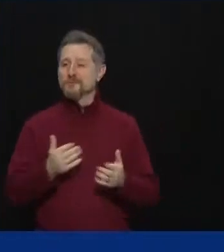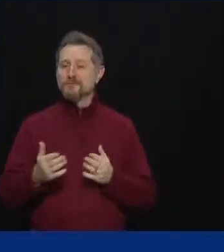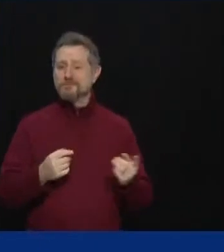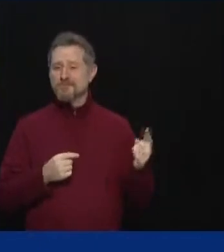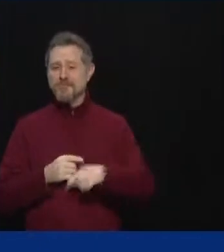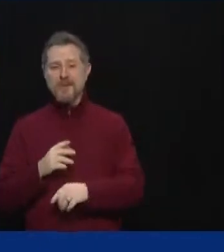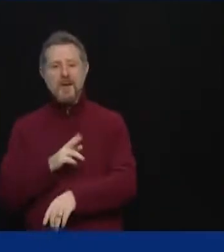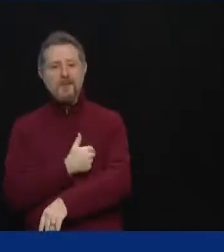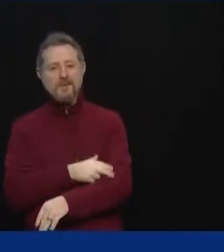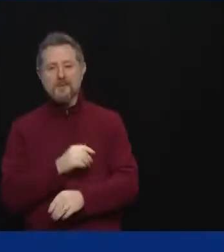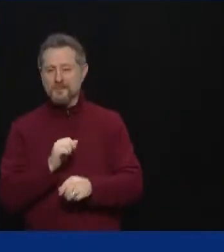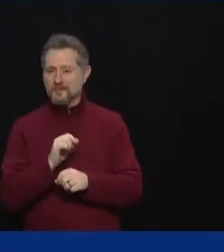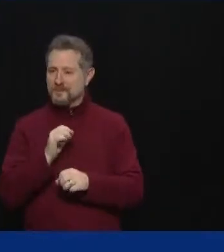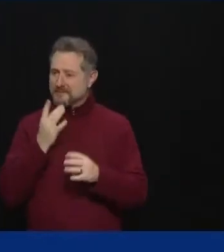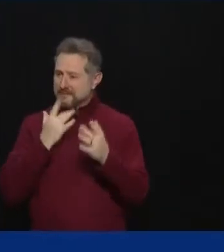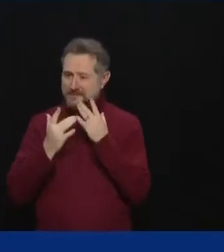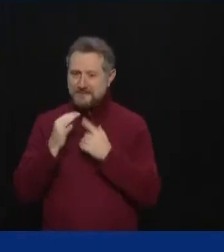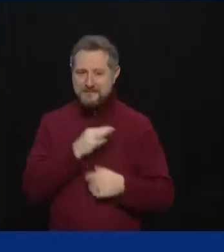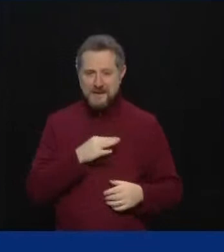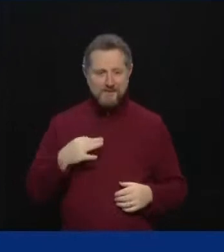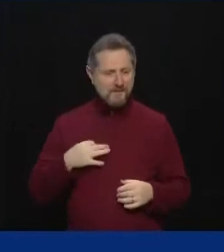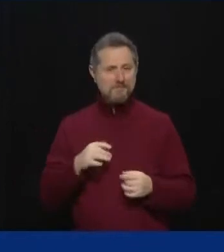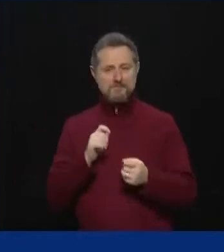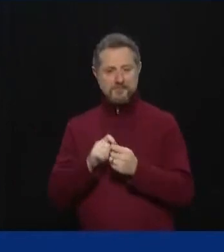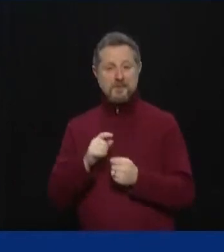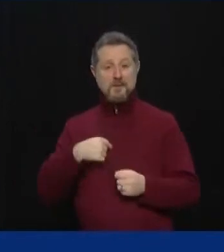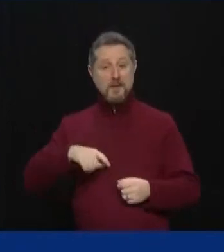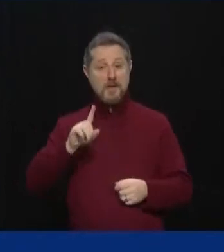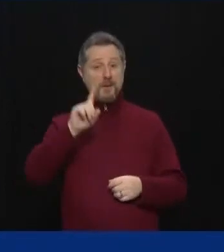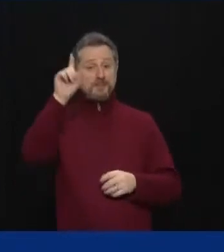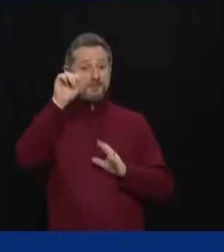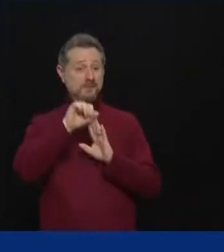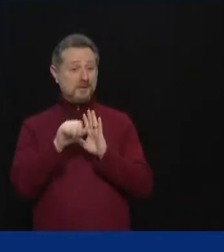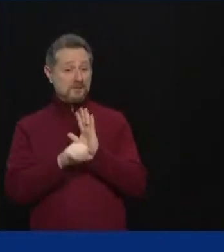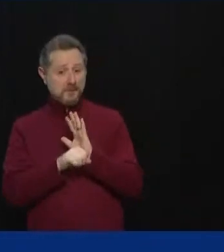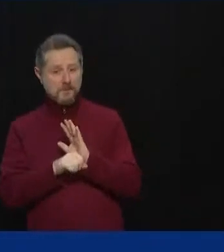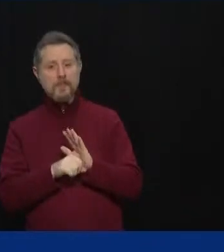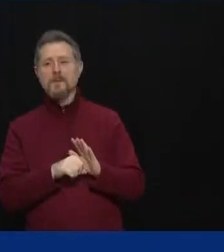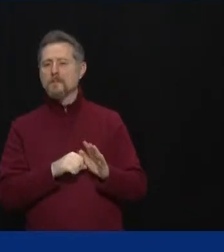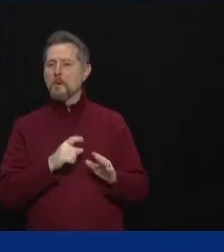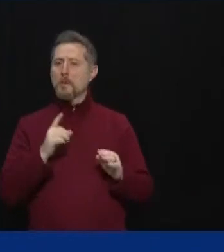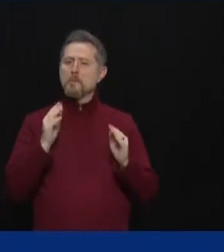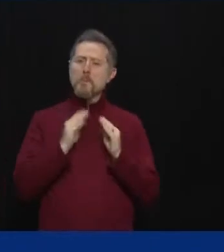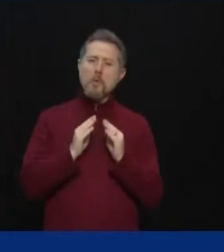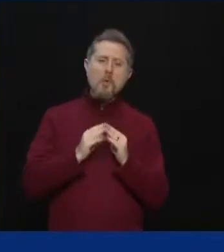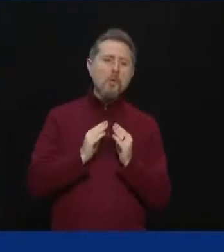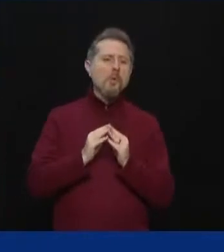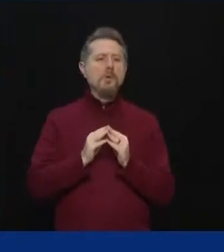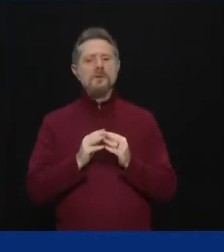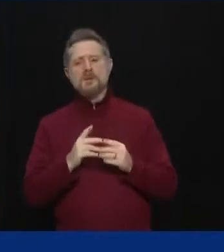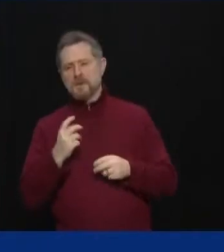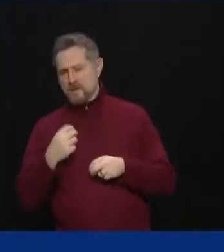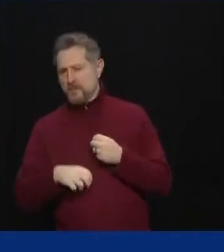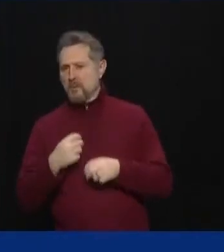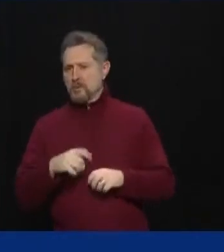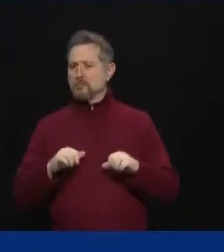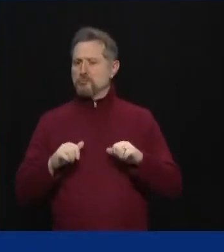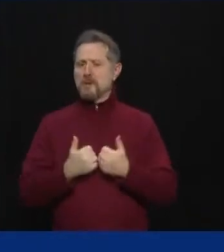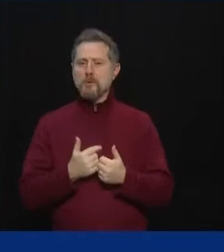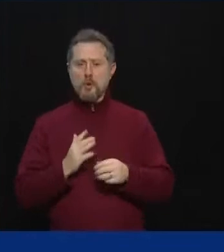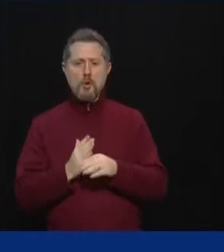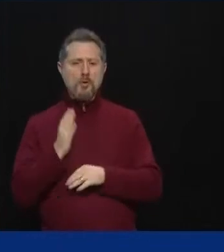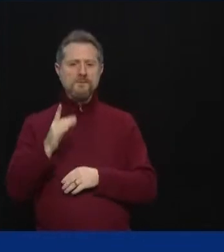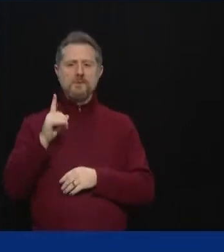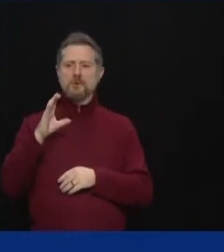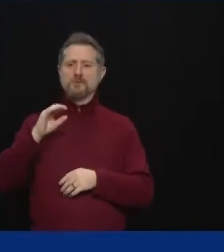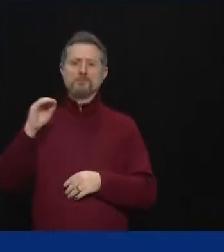issues, particularly in some of our hospitals upstate that have significant capacity issues, over 100% capacity,